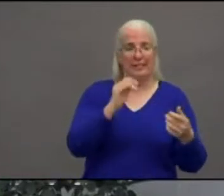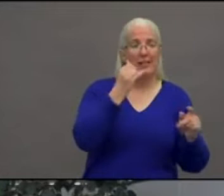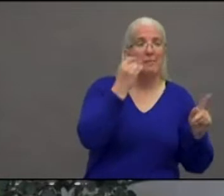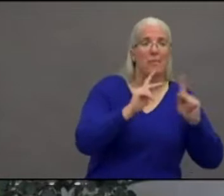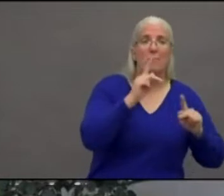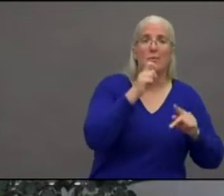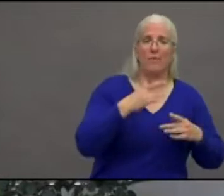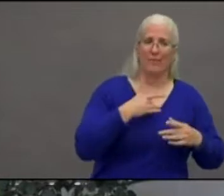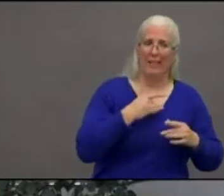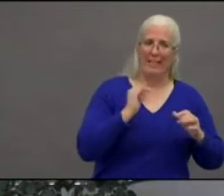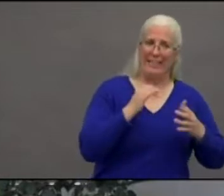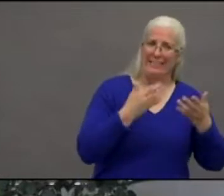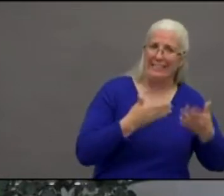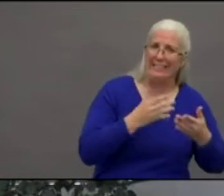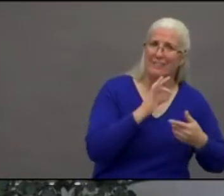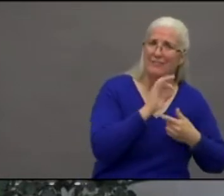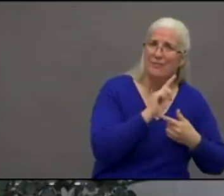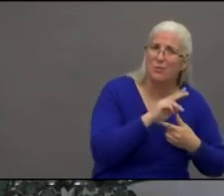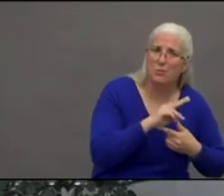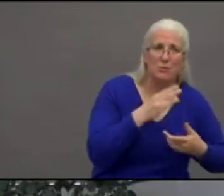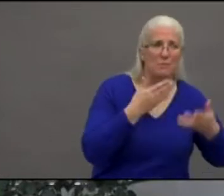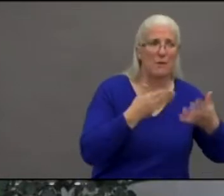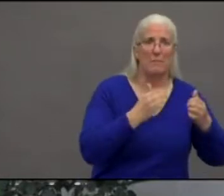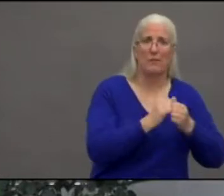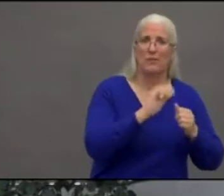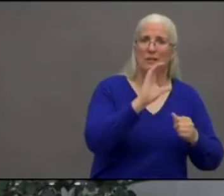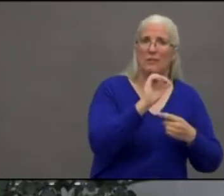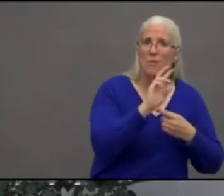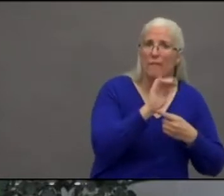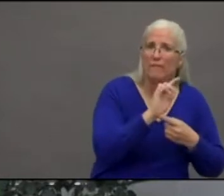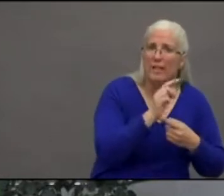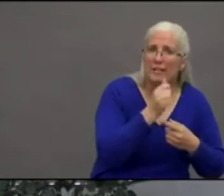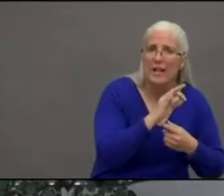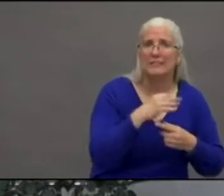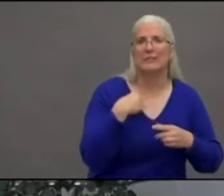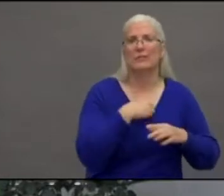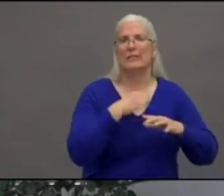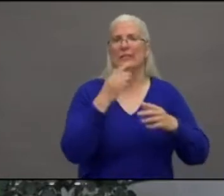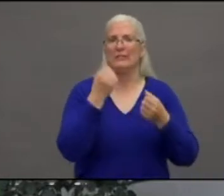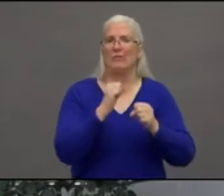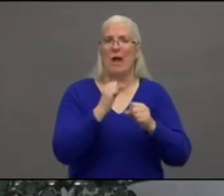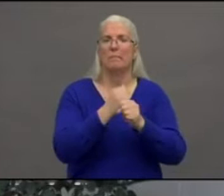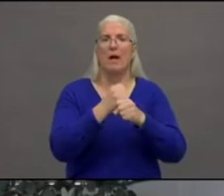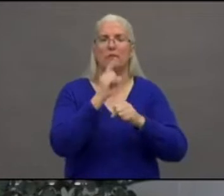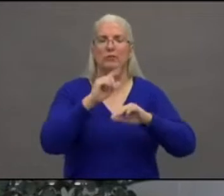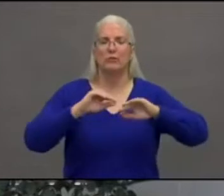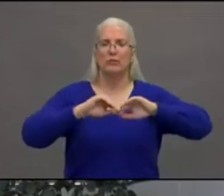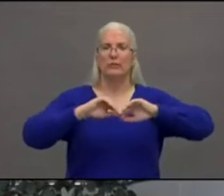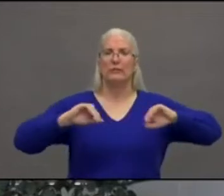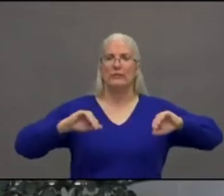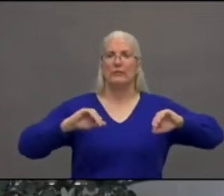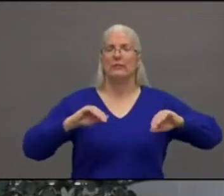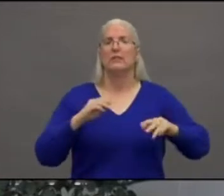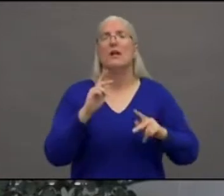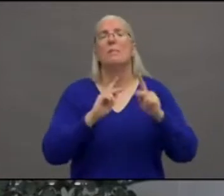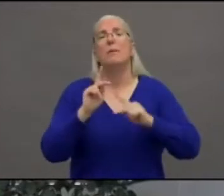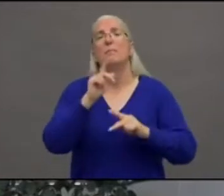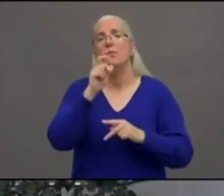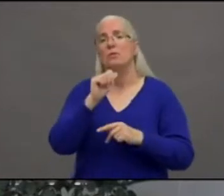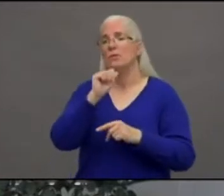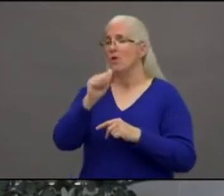can treat them safely and treat them with proper PPE and keep them safe from each other. And the patients who don't have COVID symptoms, we put in a different